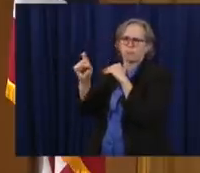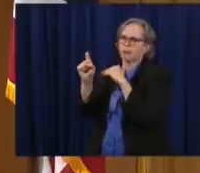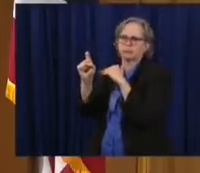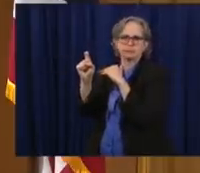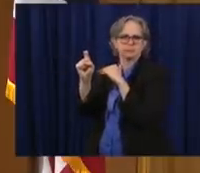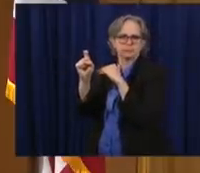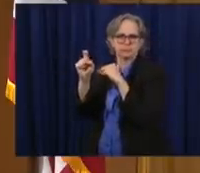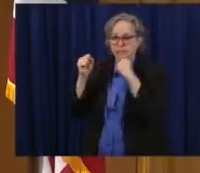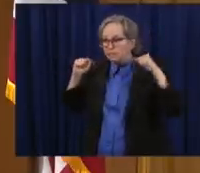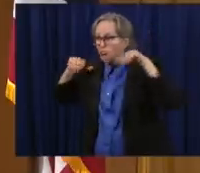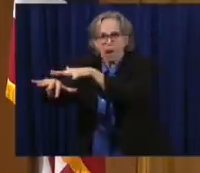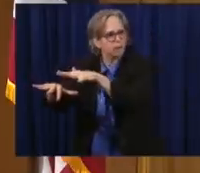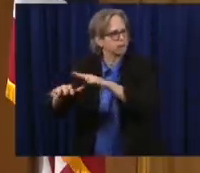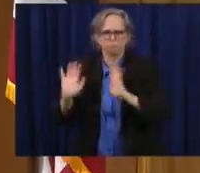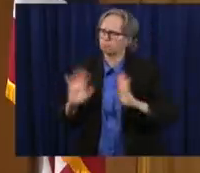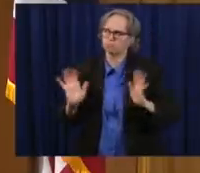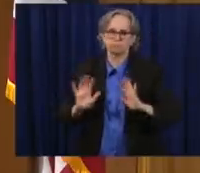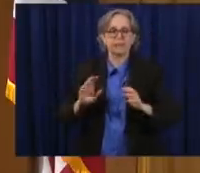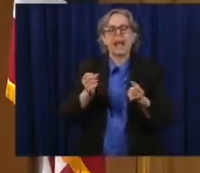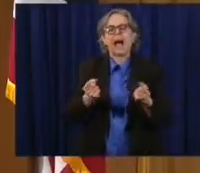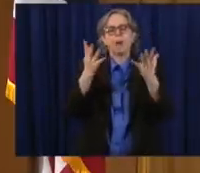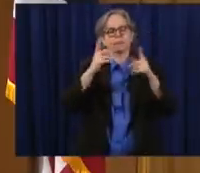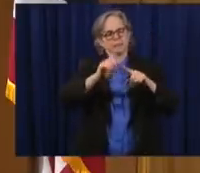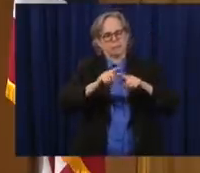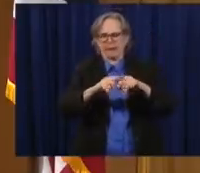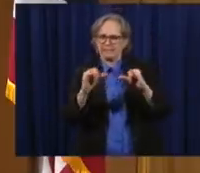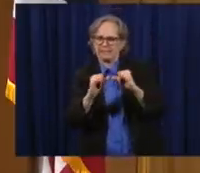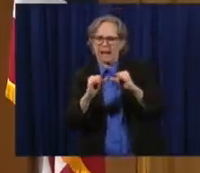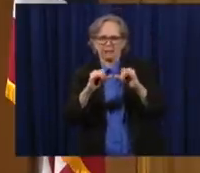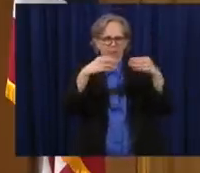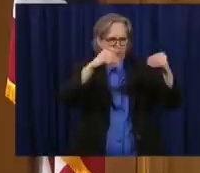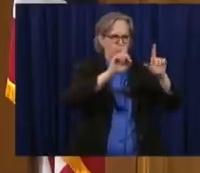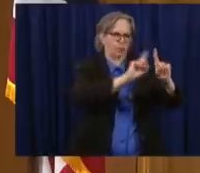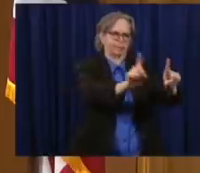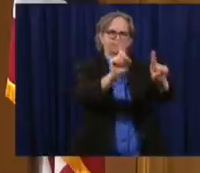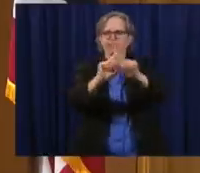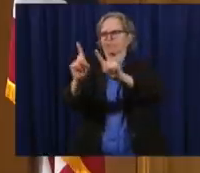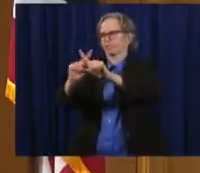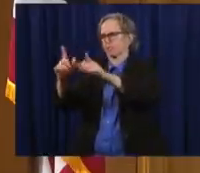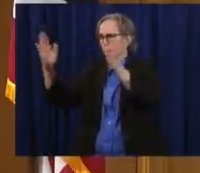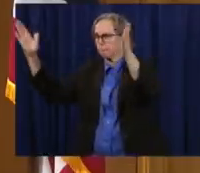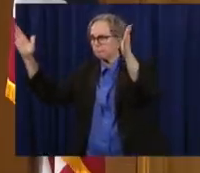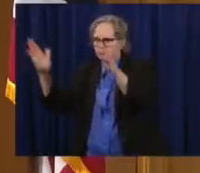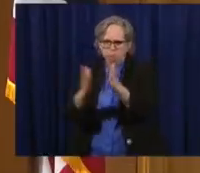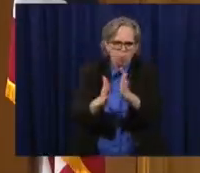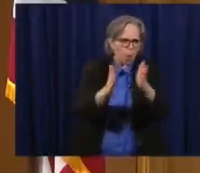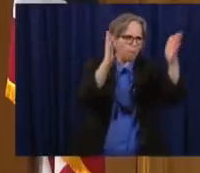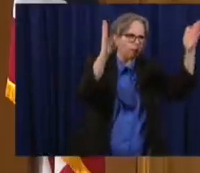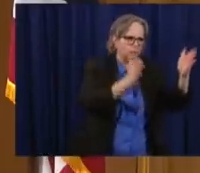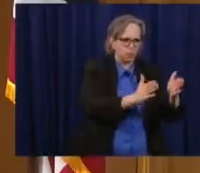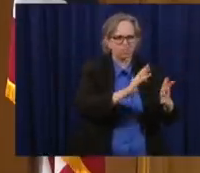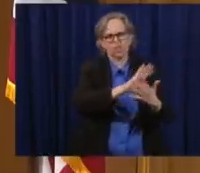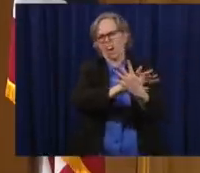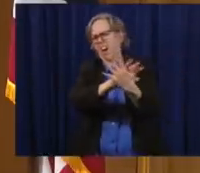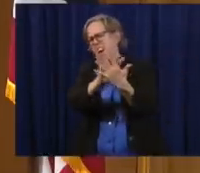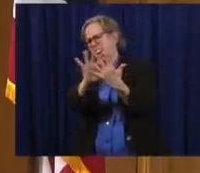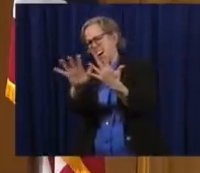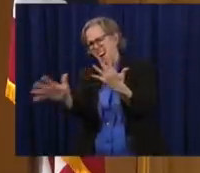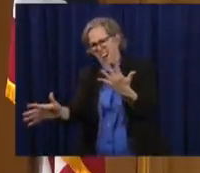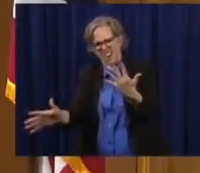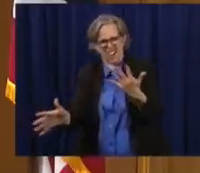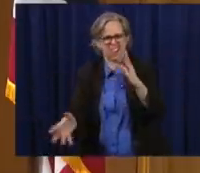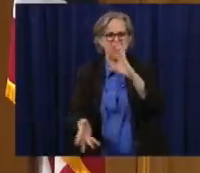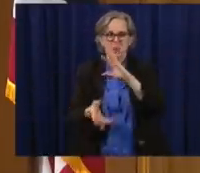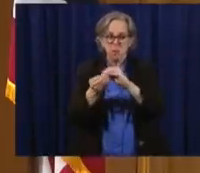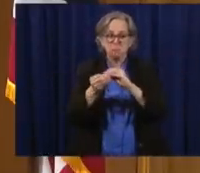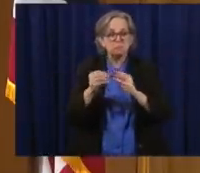by place to place. So these are all just some of the things that we would